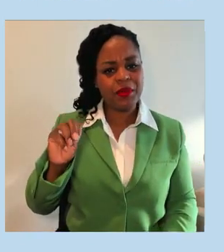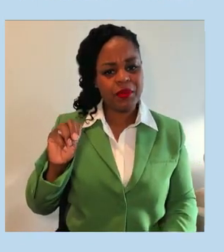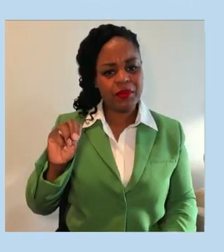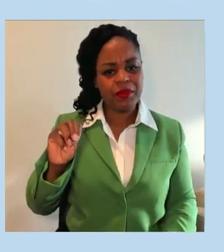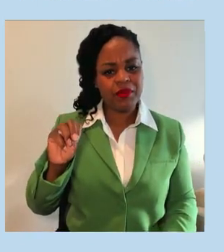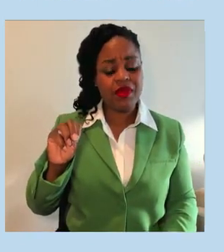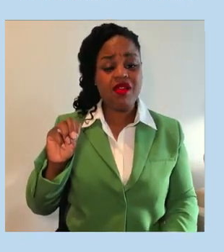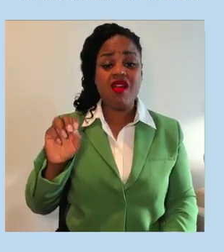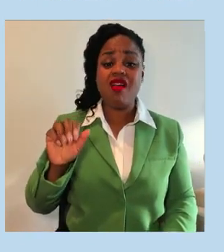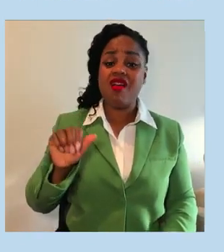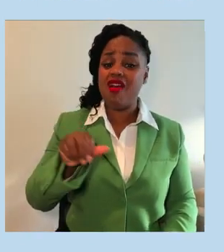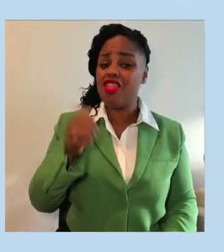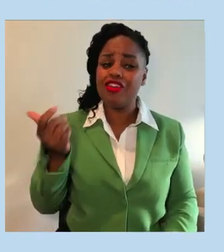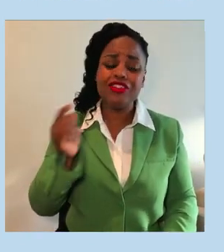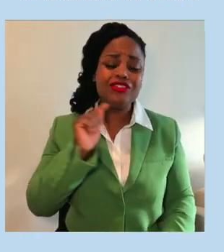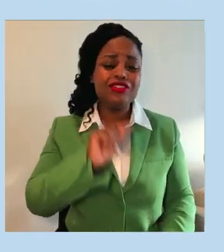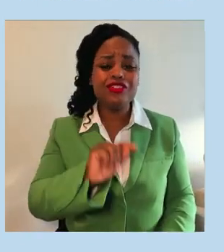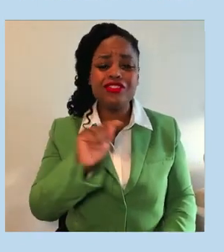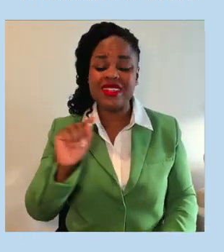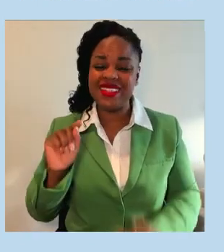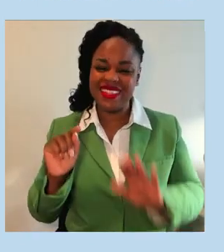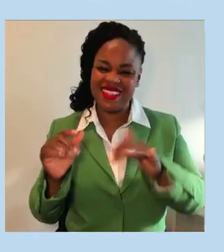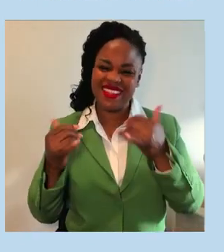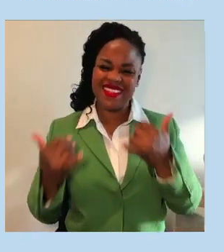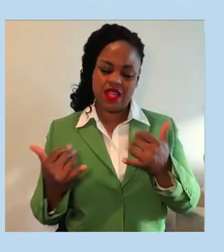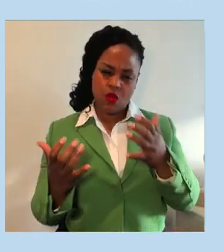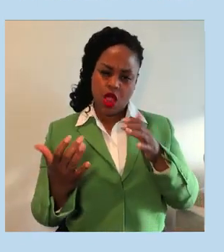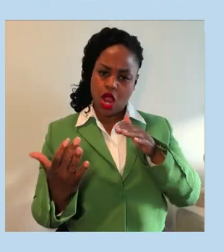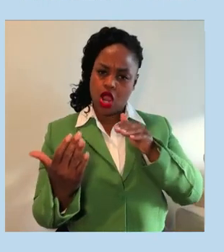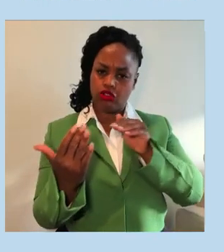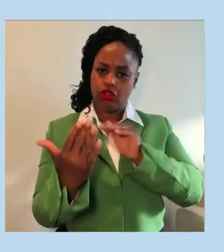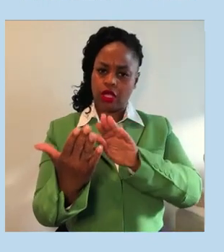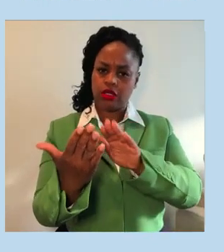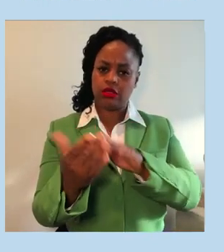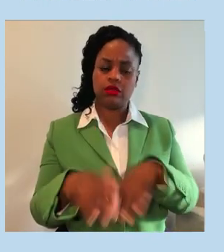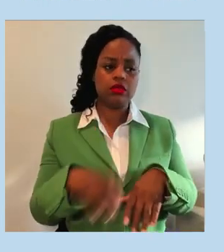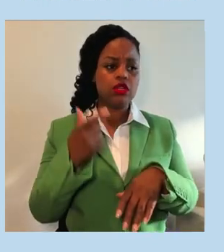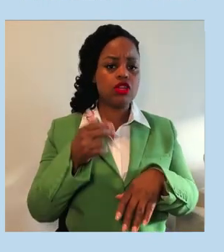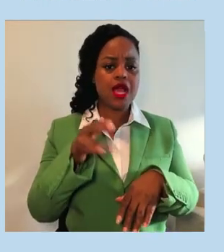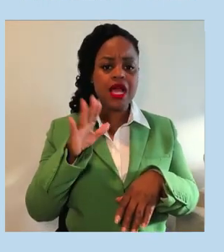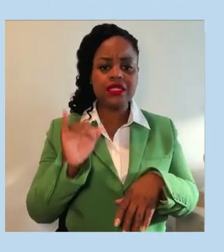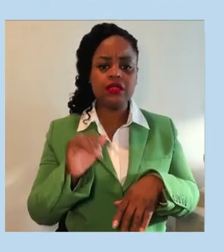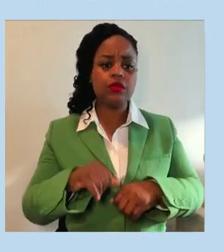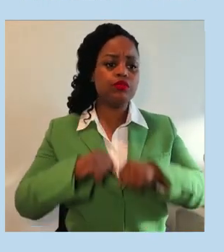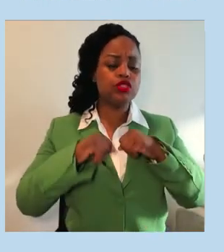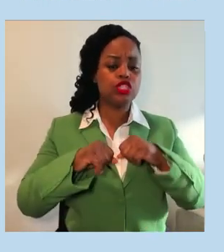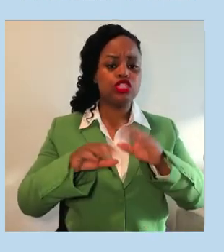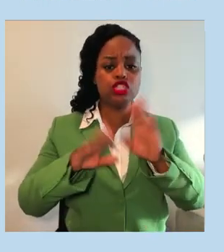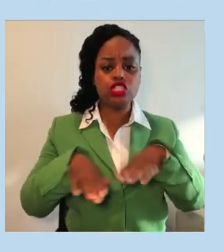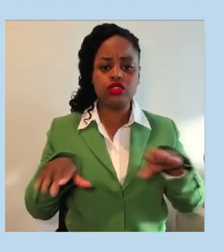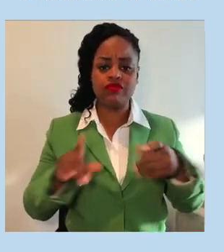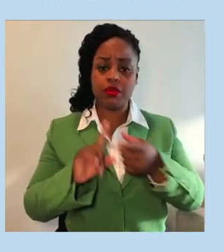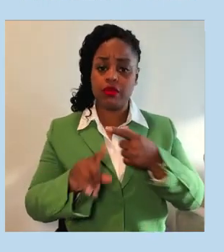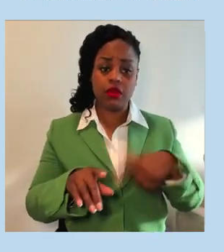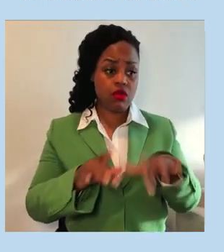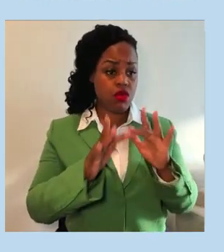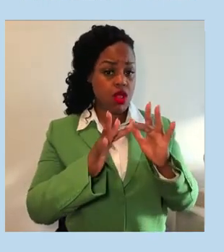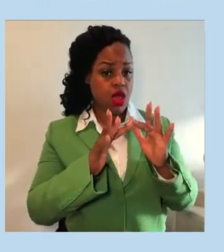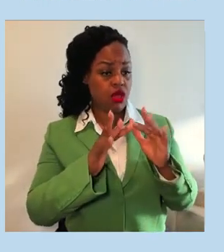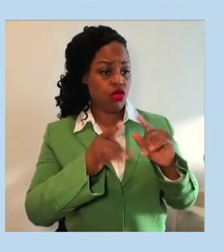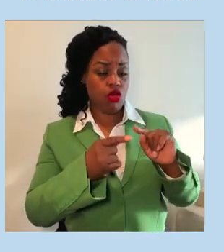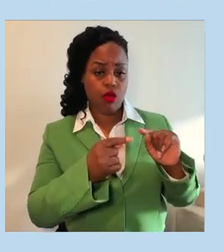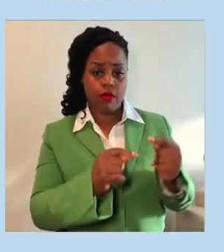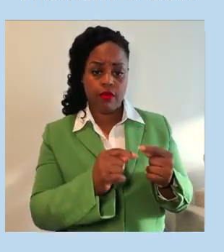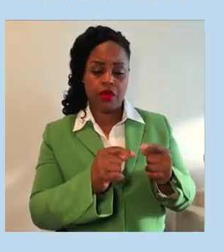scourge of gender-based violence, striving to protect children from harm online, and other urgent challenges. As their work